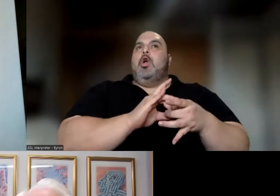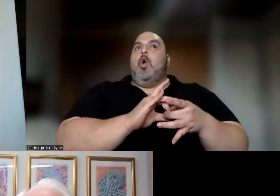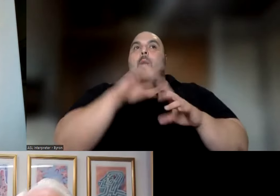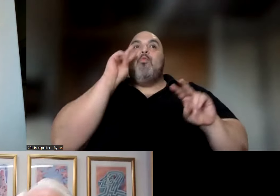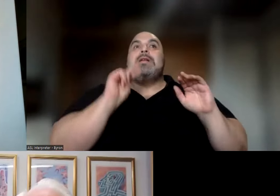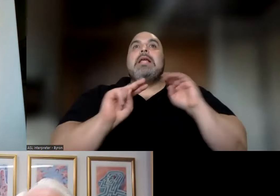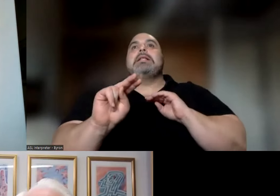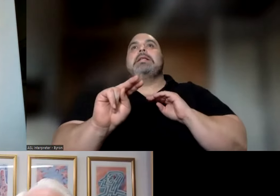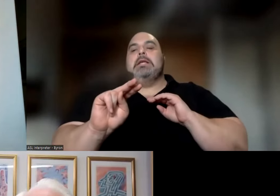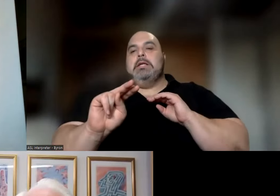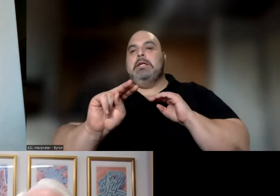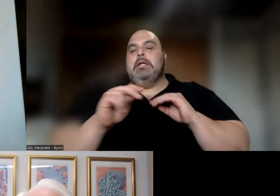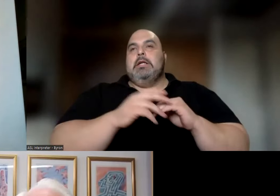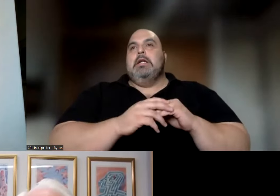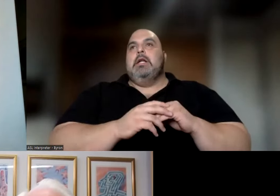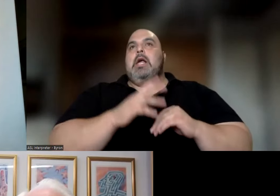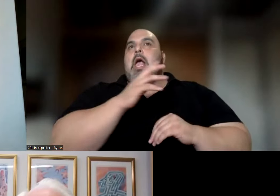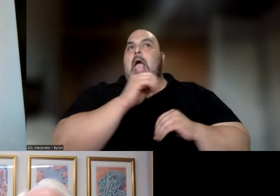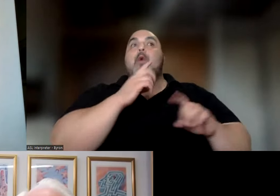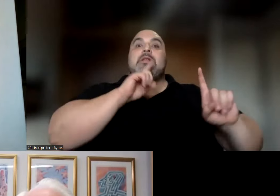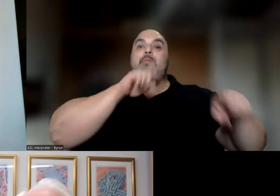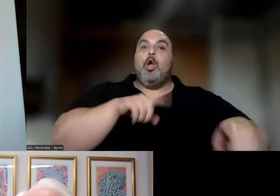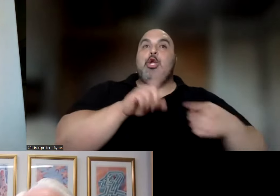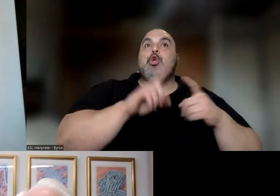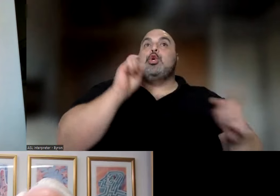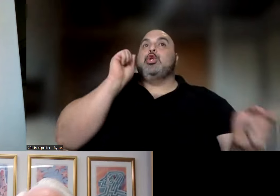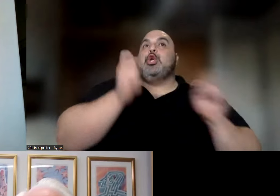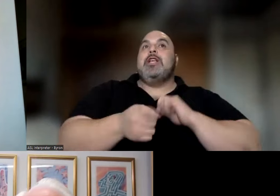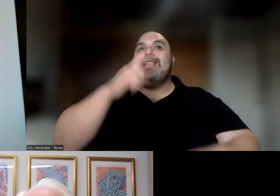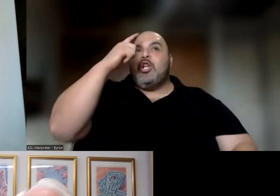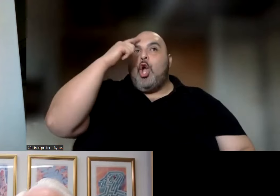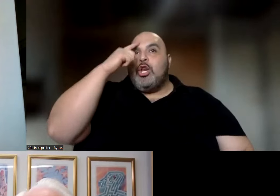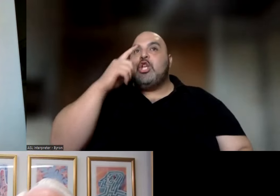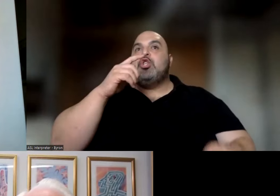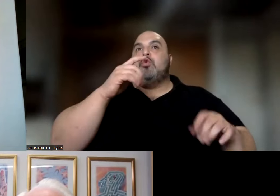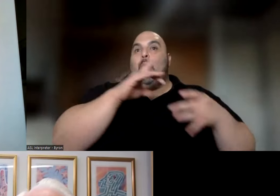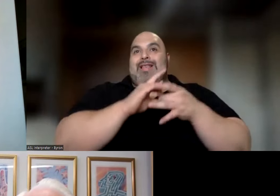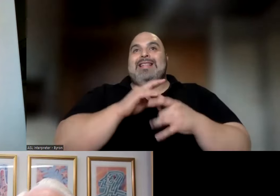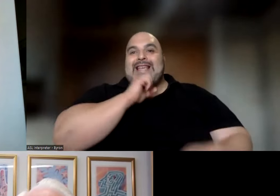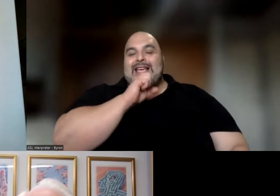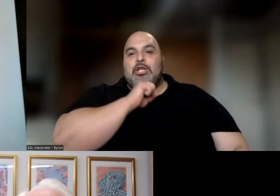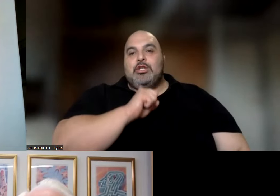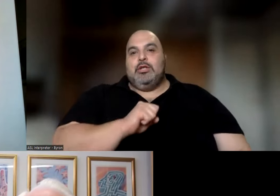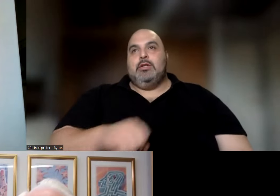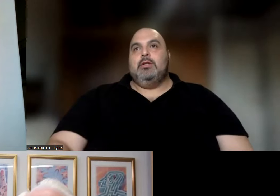predicting and responding to changes in cognition with aging?